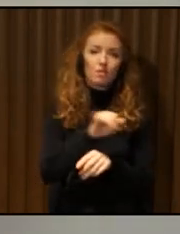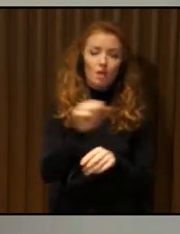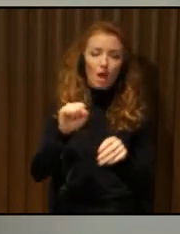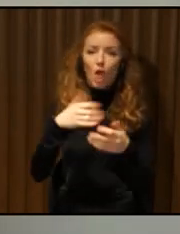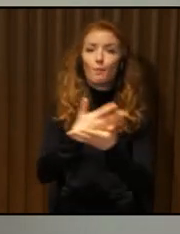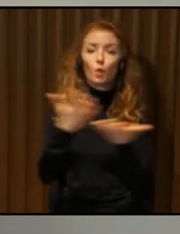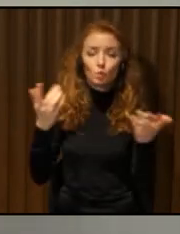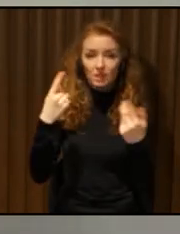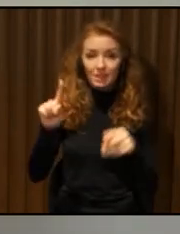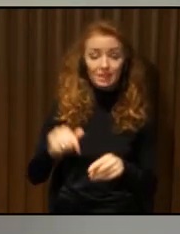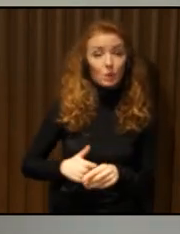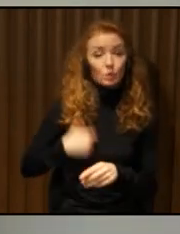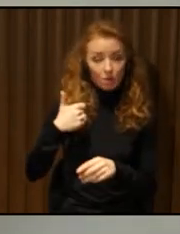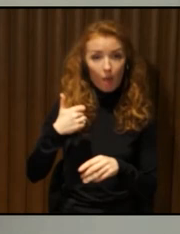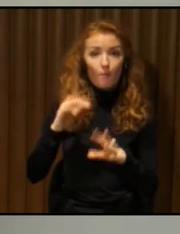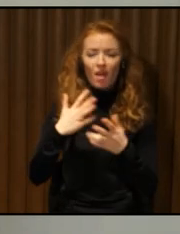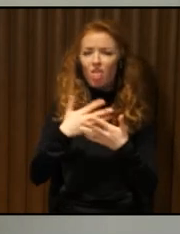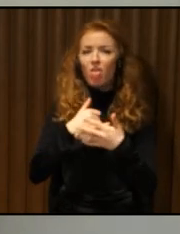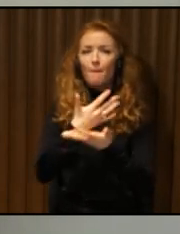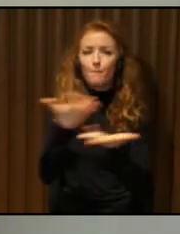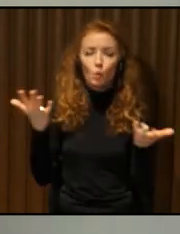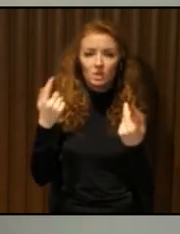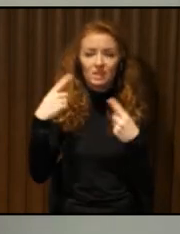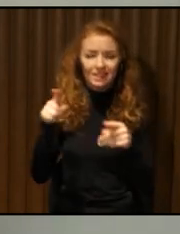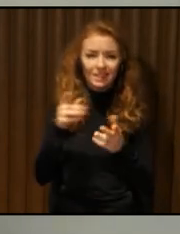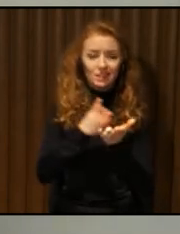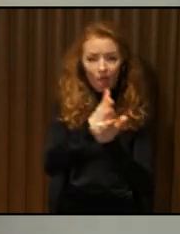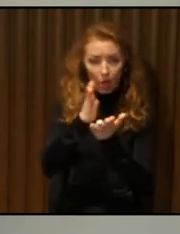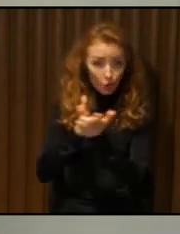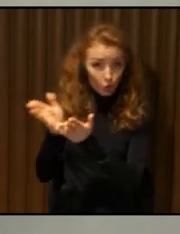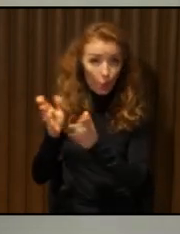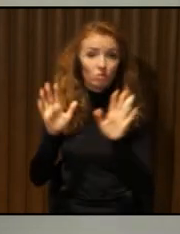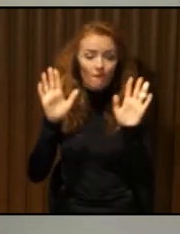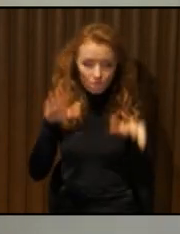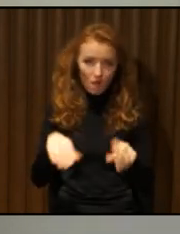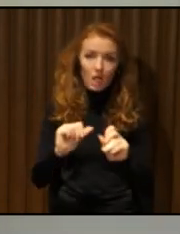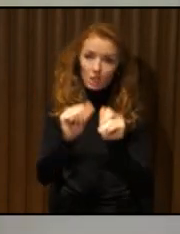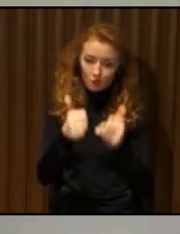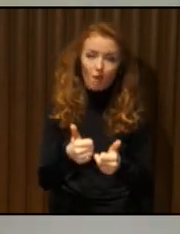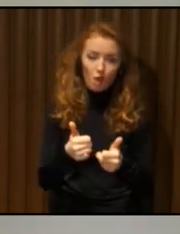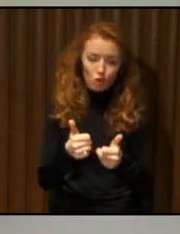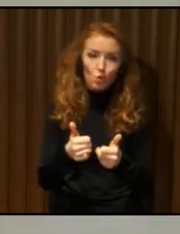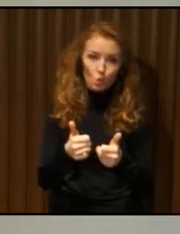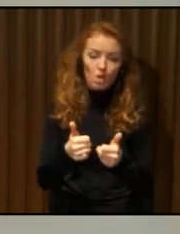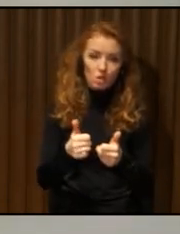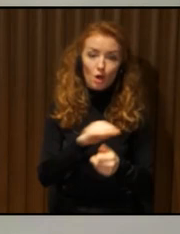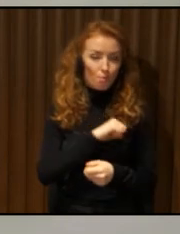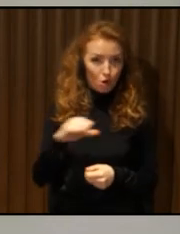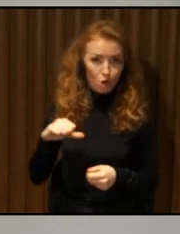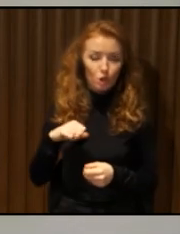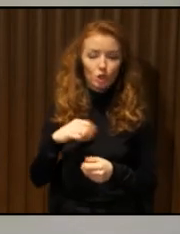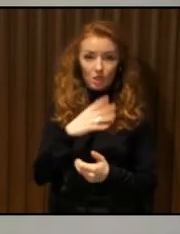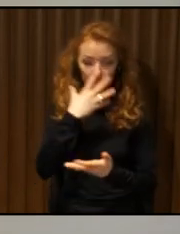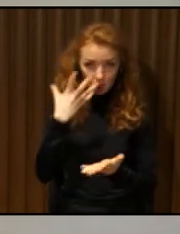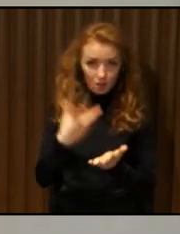other industry can actually design their own, it's like you do have to design